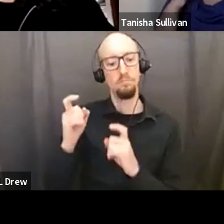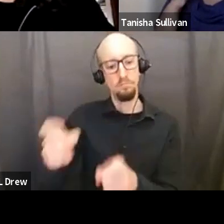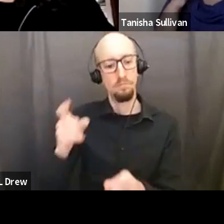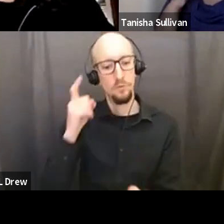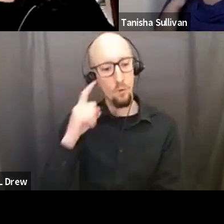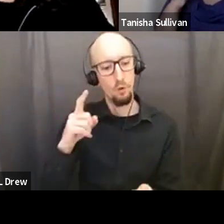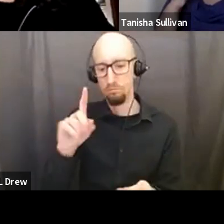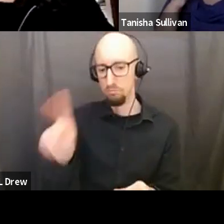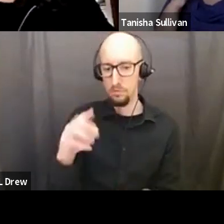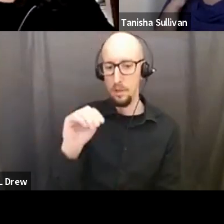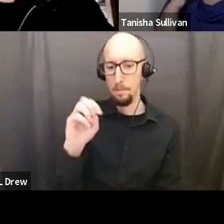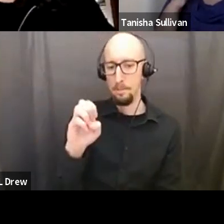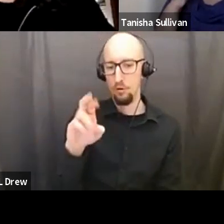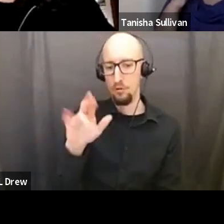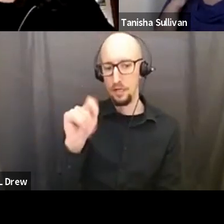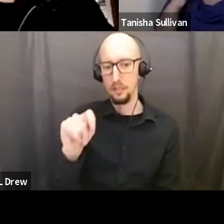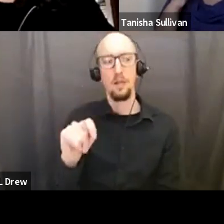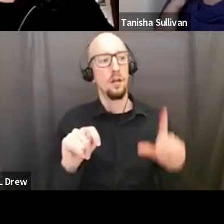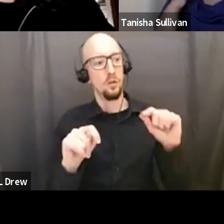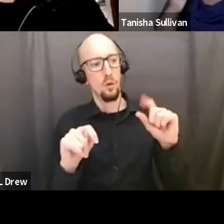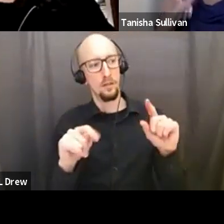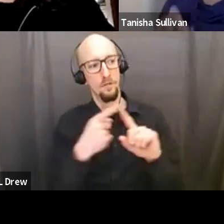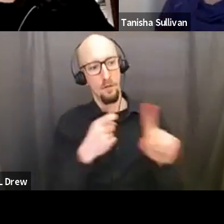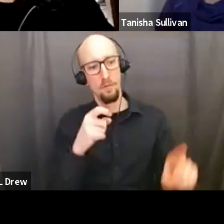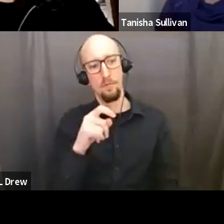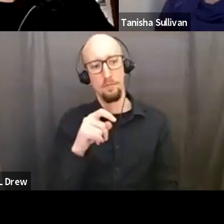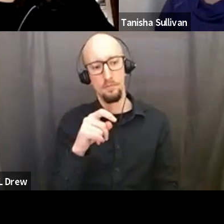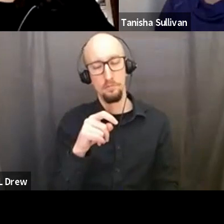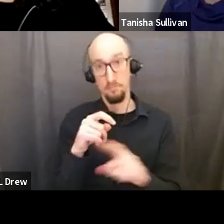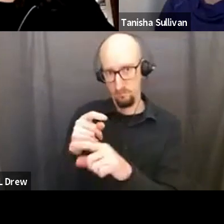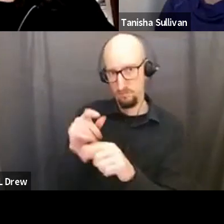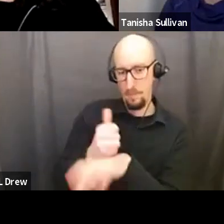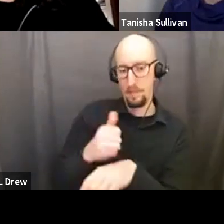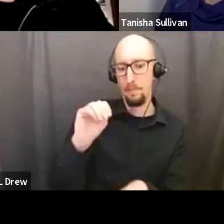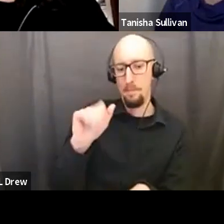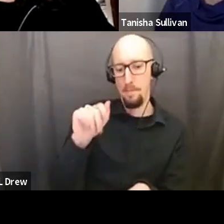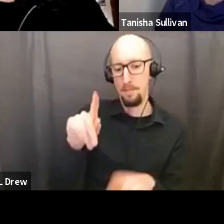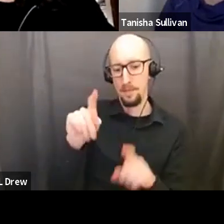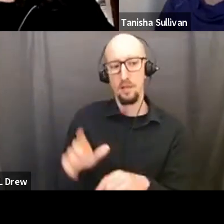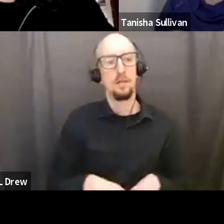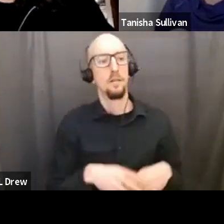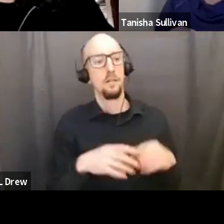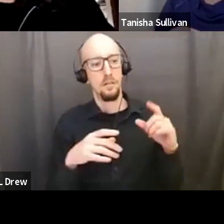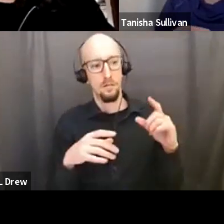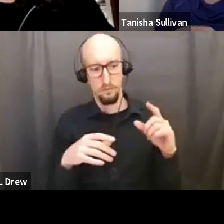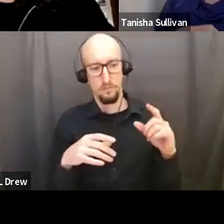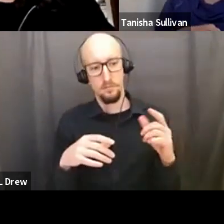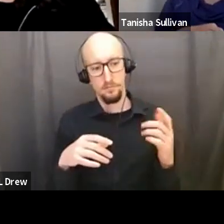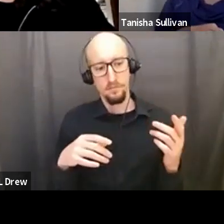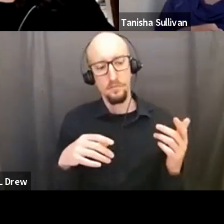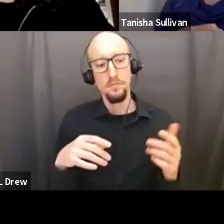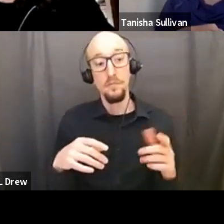50% from the unbiased untimed MAP test, plus 50% English and math grades in the 5th and 6th grades. The